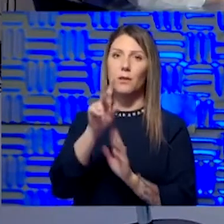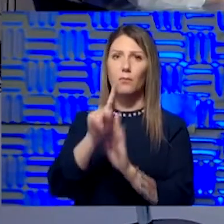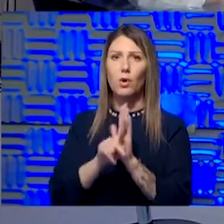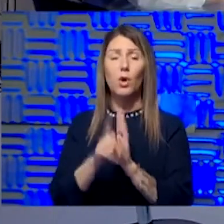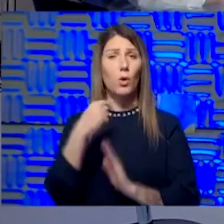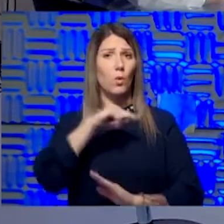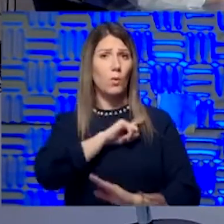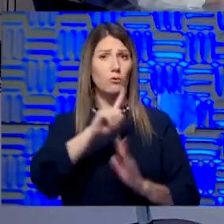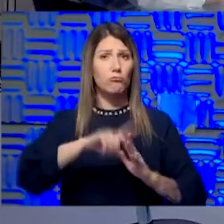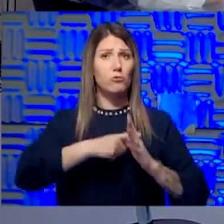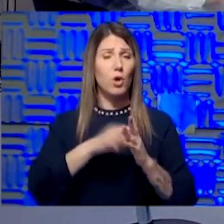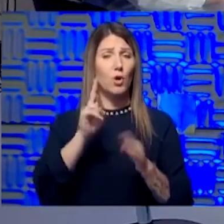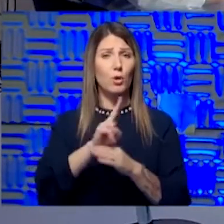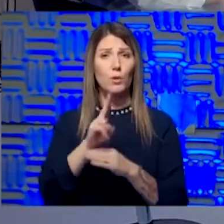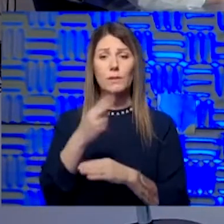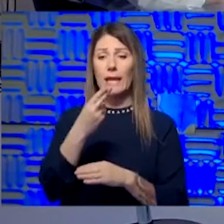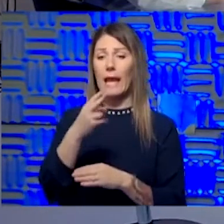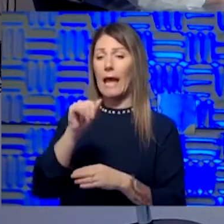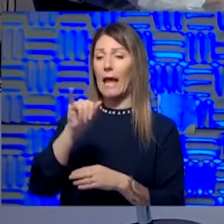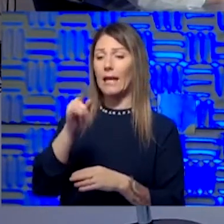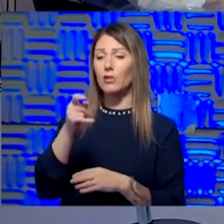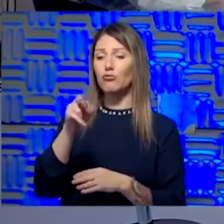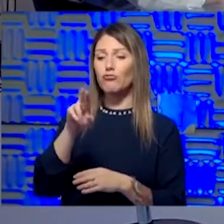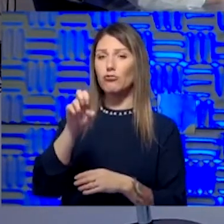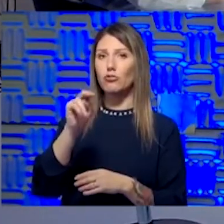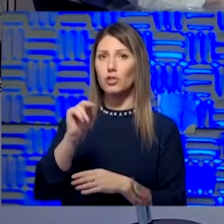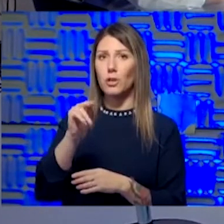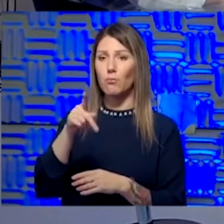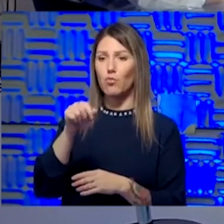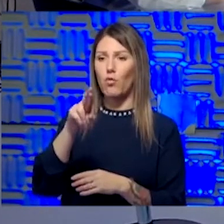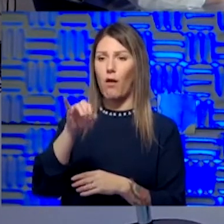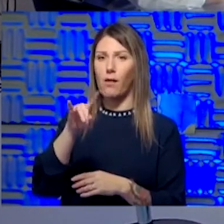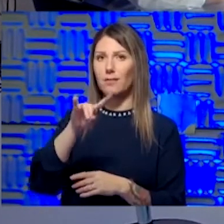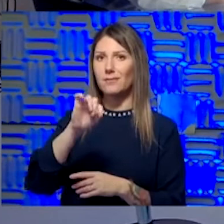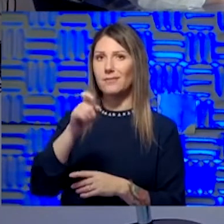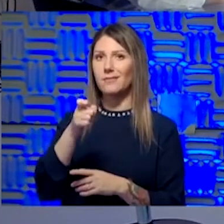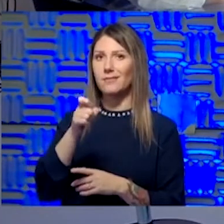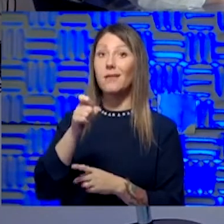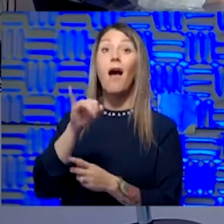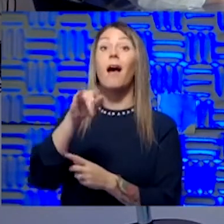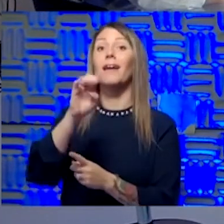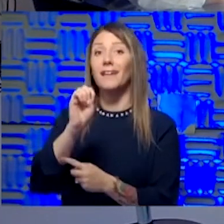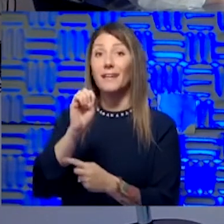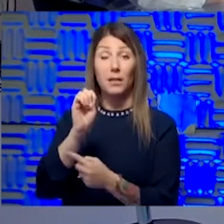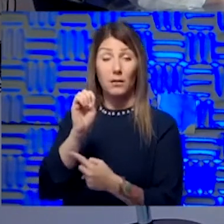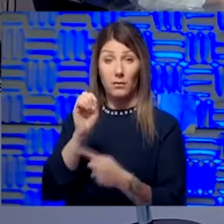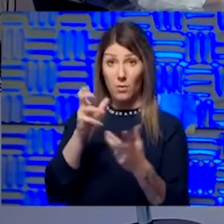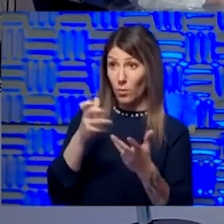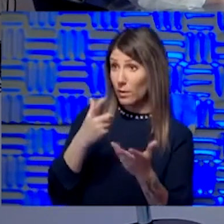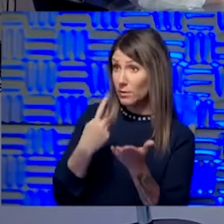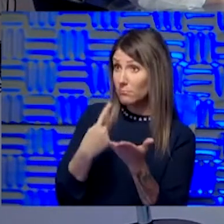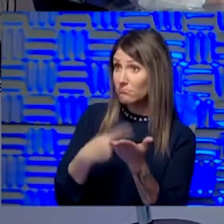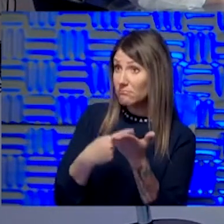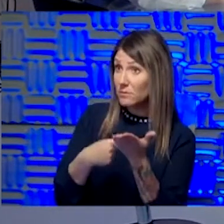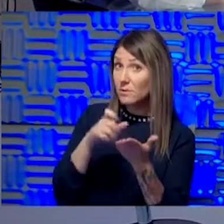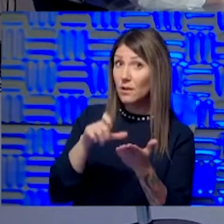hydrogen peroxide work, Dana. I don't know if is anybody else doing that. You want to talk a little bit about the hydrogen peroxide approach with Dana, and we'll see how